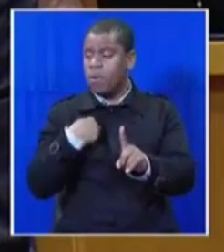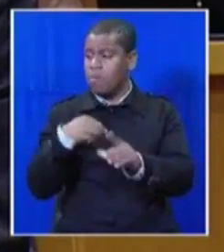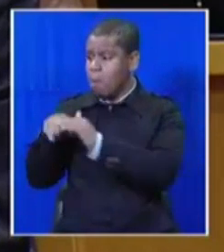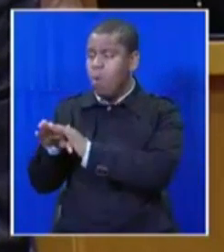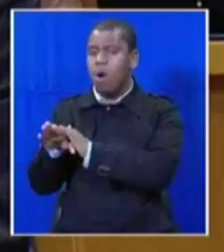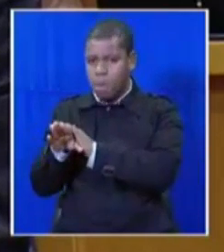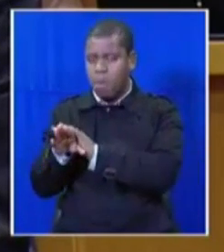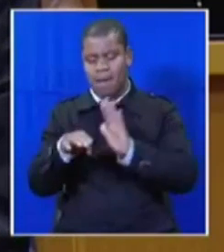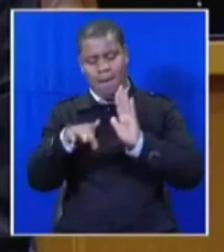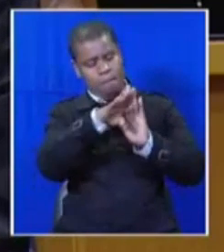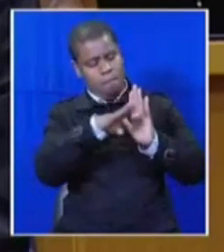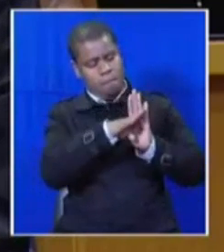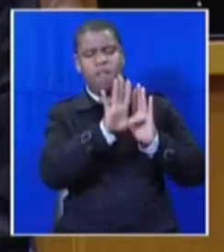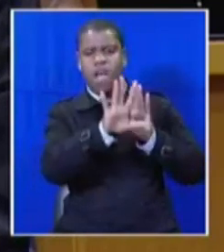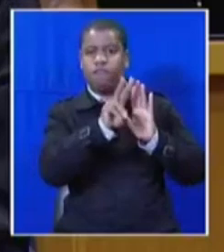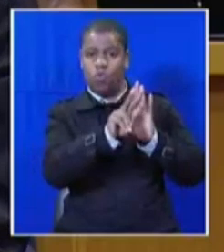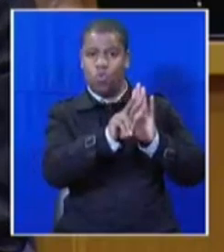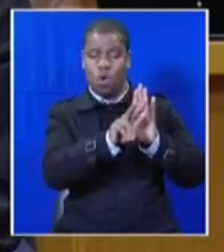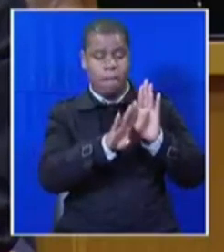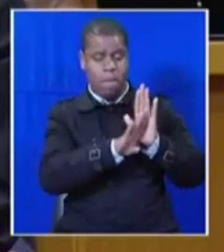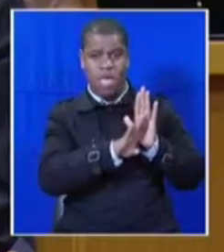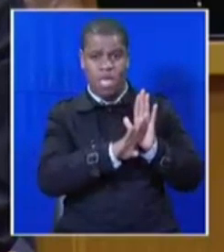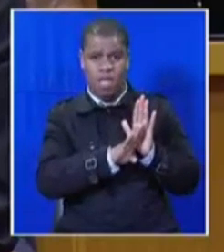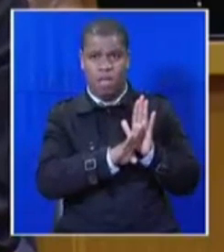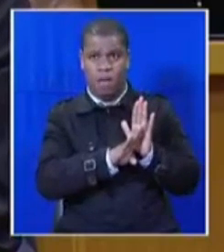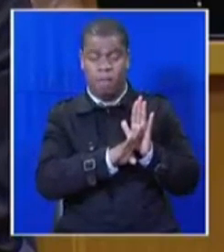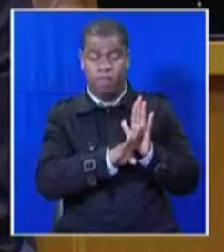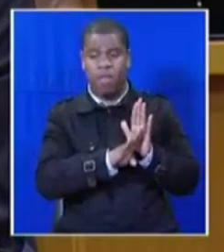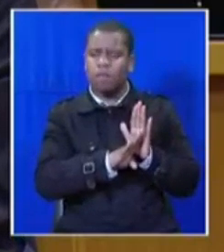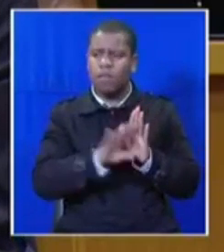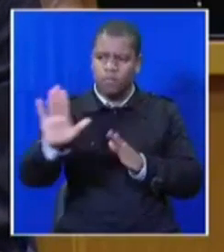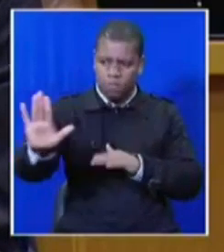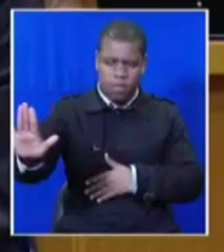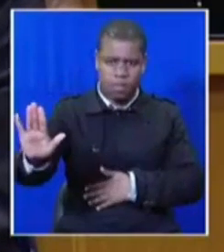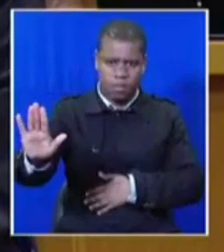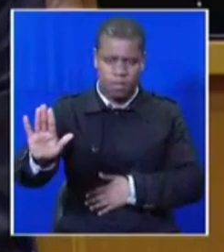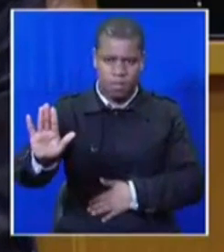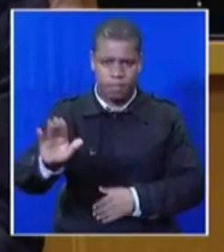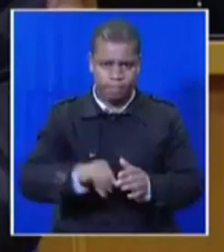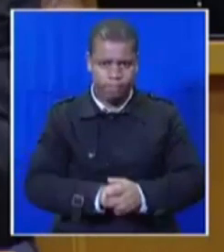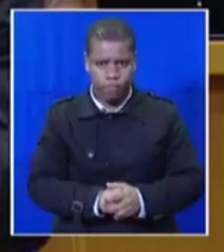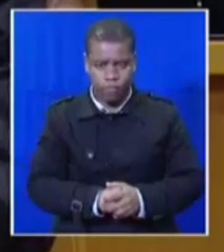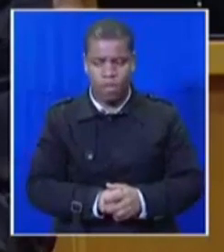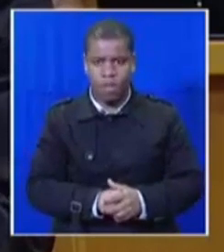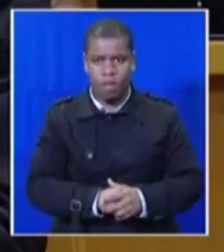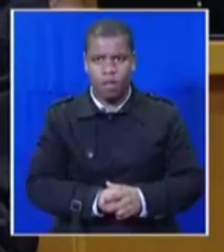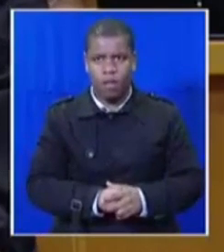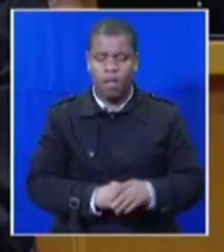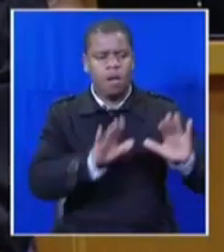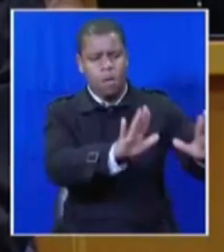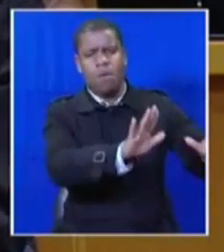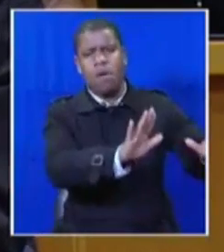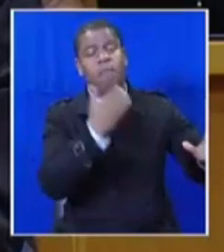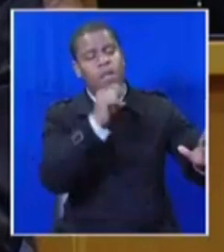have been 52B, which would have avoided... If you don't mind, I'm taking a point of order. I'm listening to you. Please, honorable